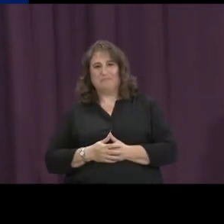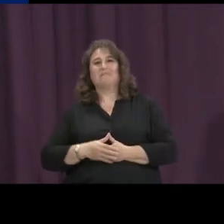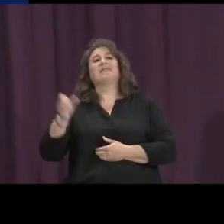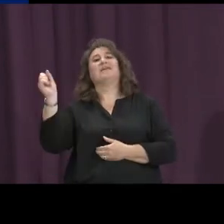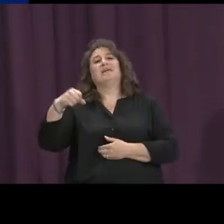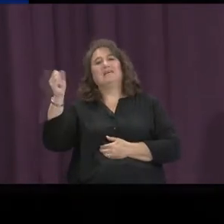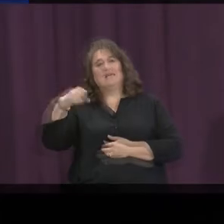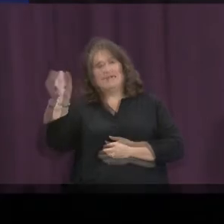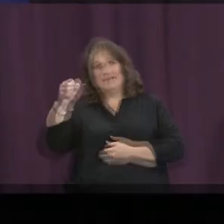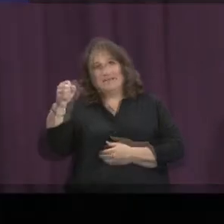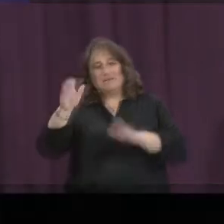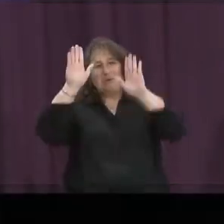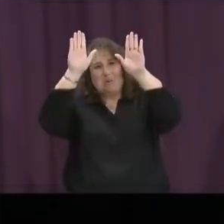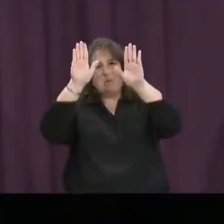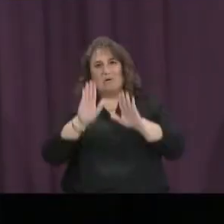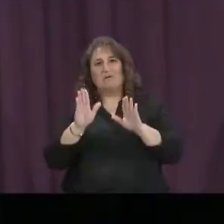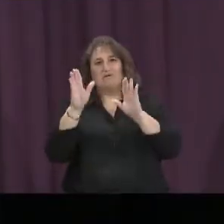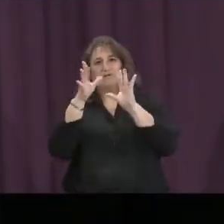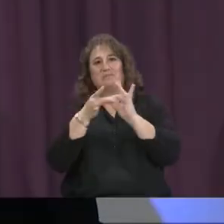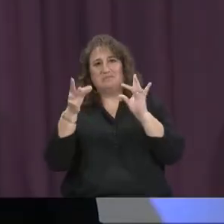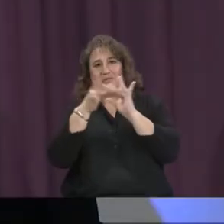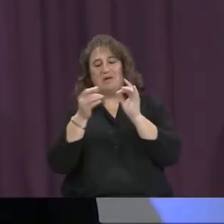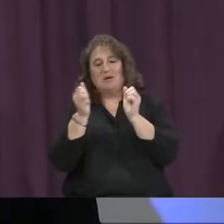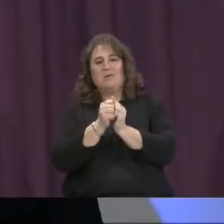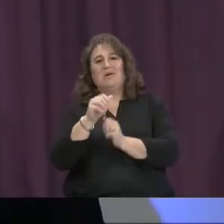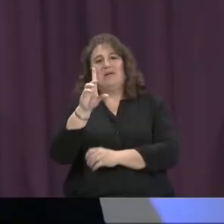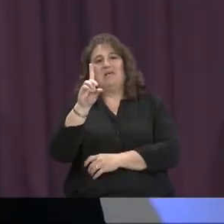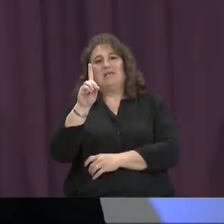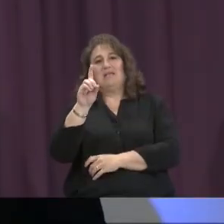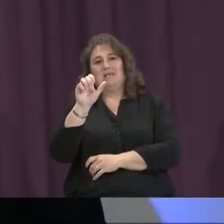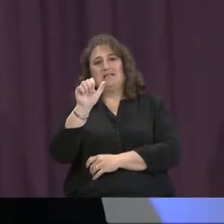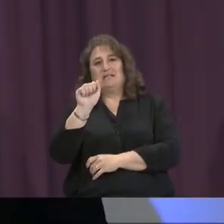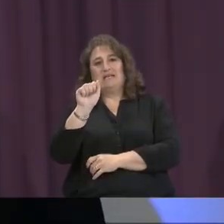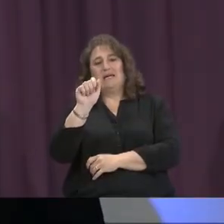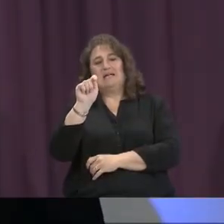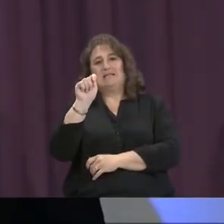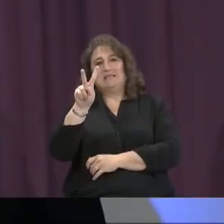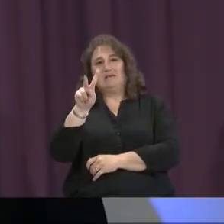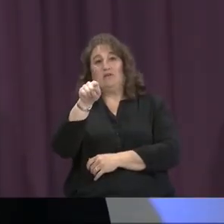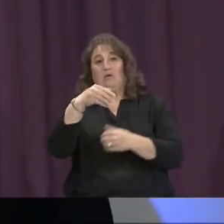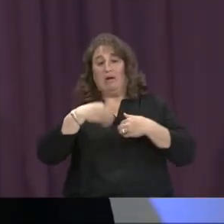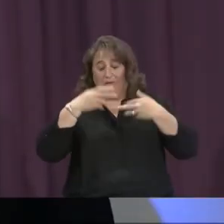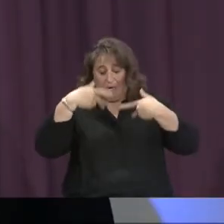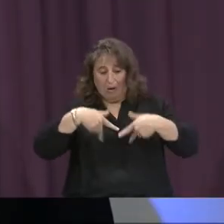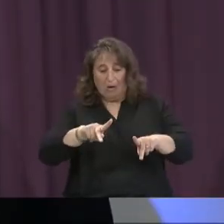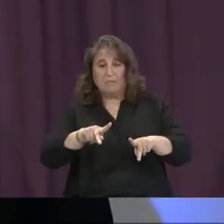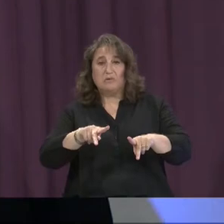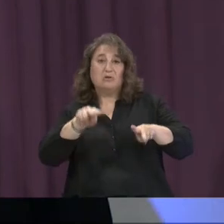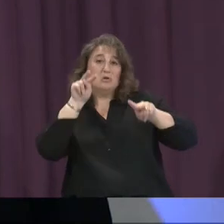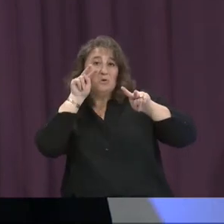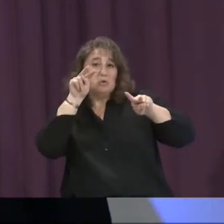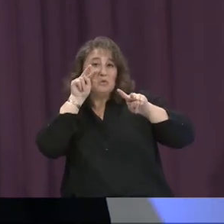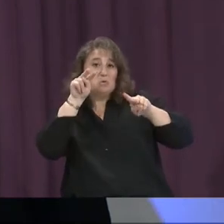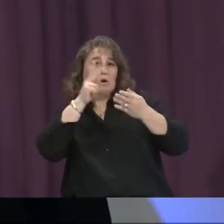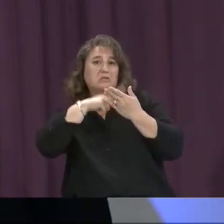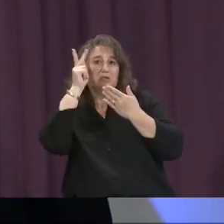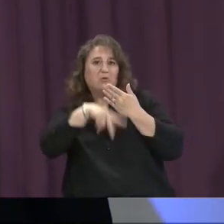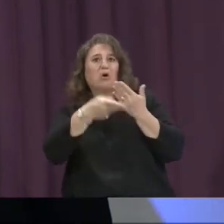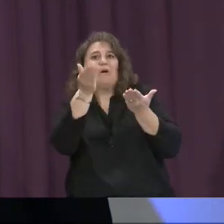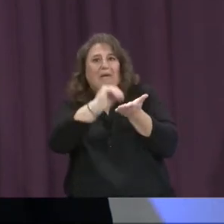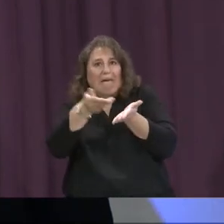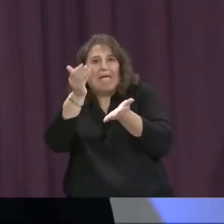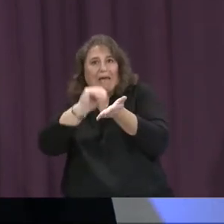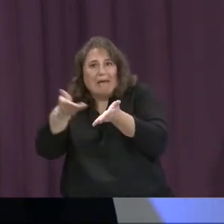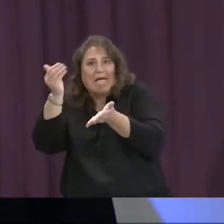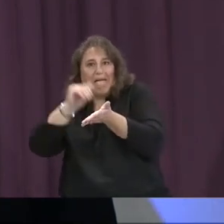absolutely. The wonderful thing about day TV is that they actually, um, give you an opportunity to watch these shows, um, over and over.